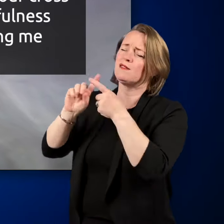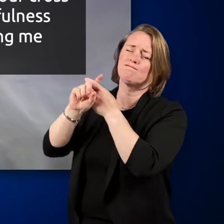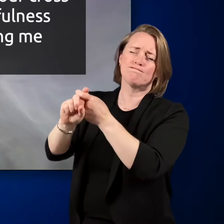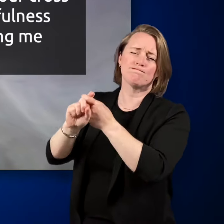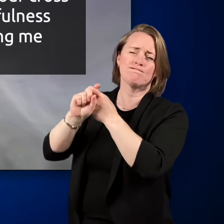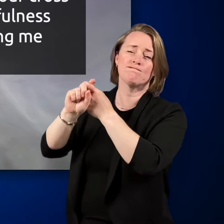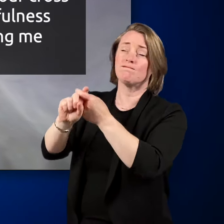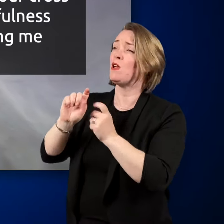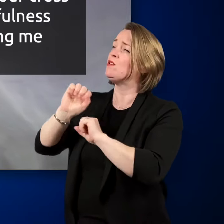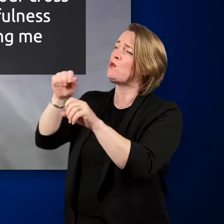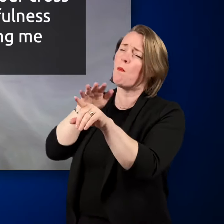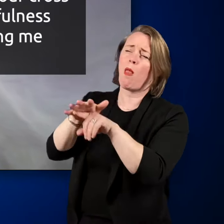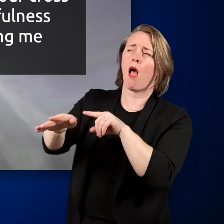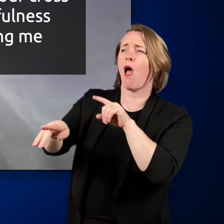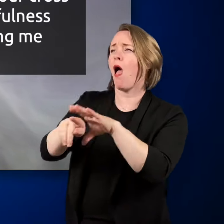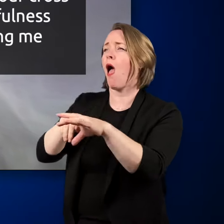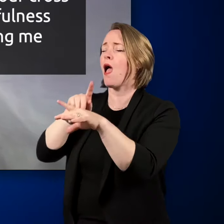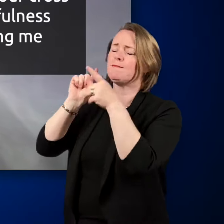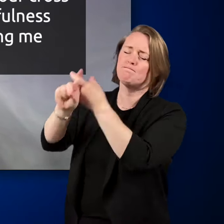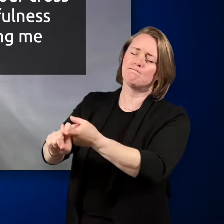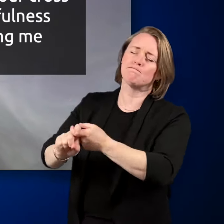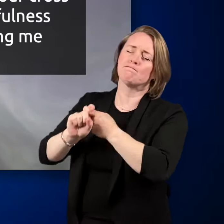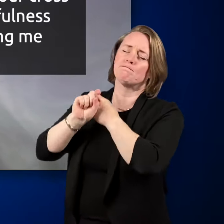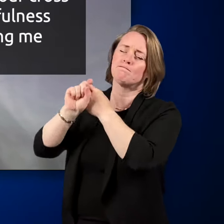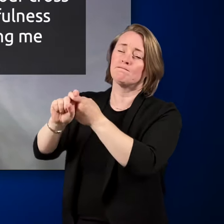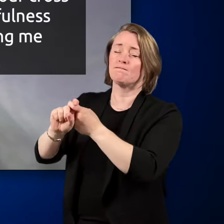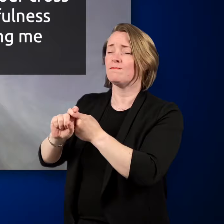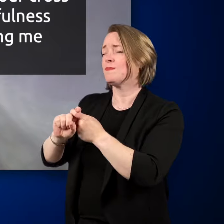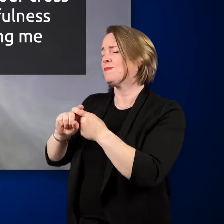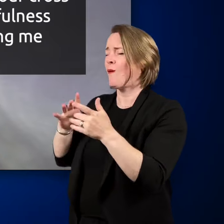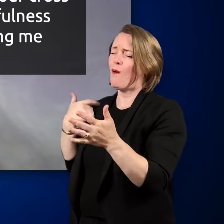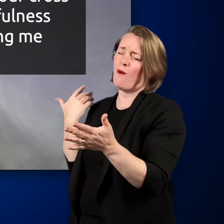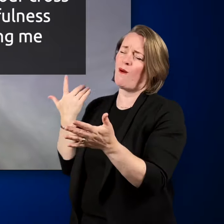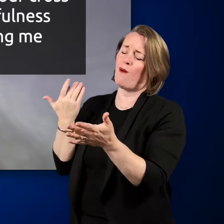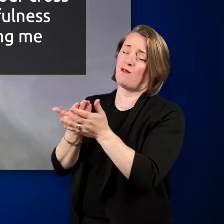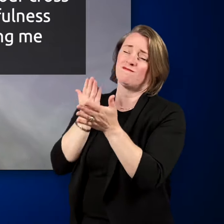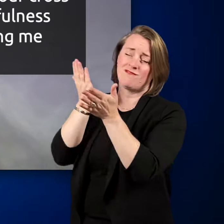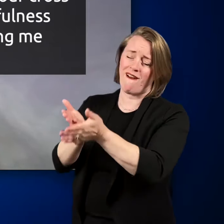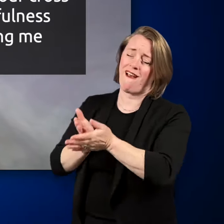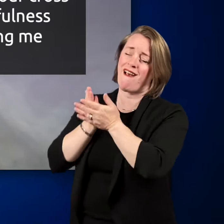cross, trusting in your blood and all your